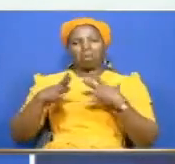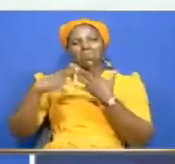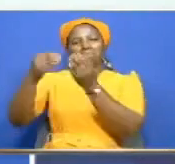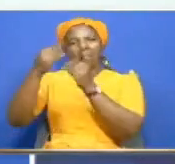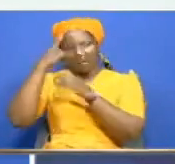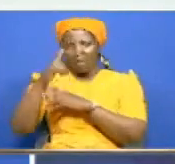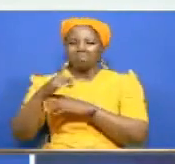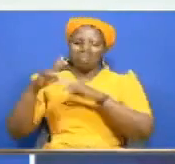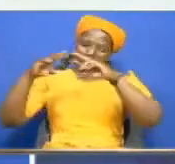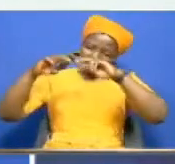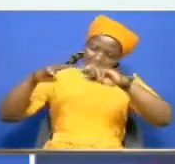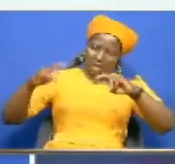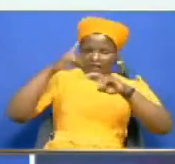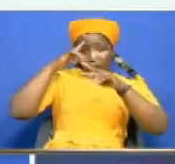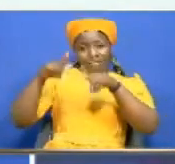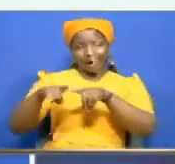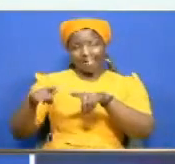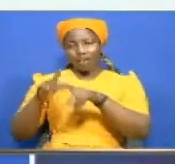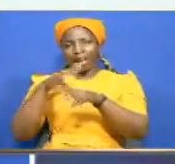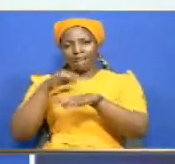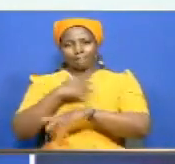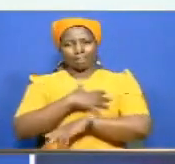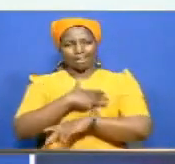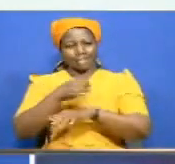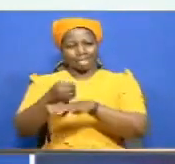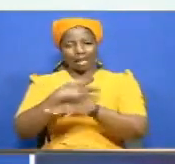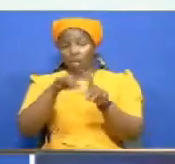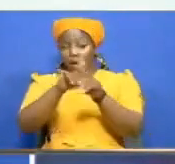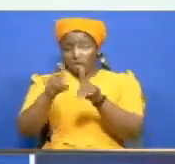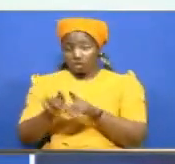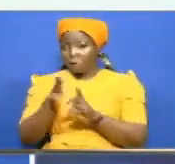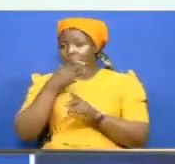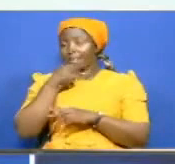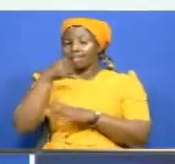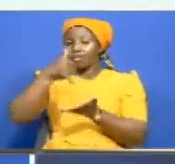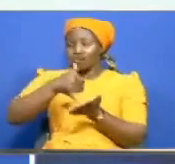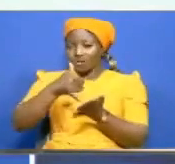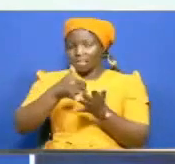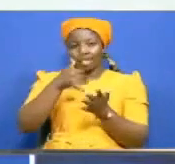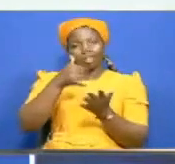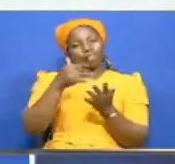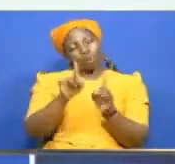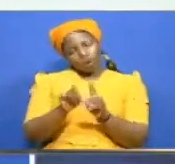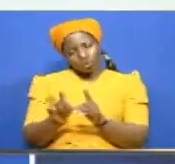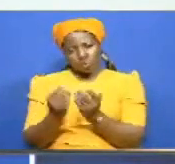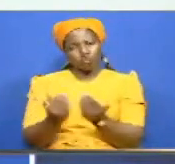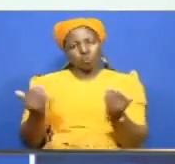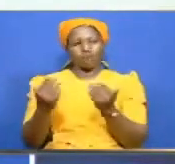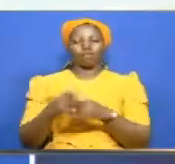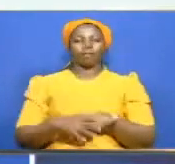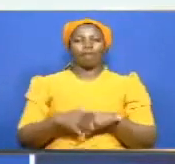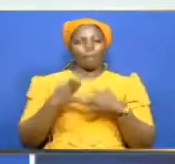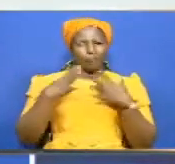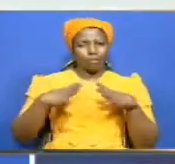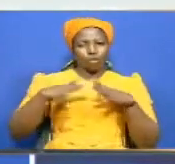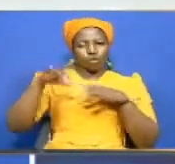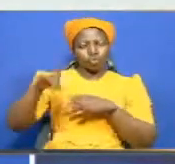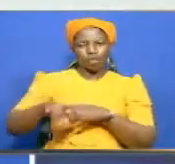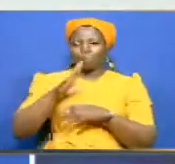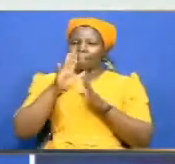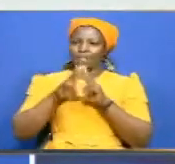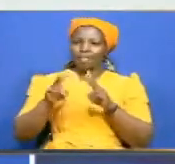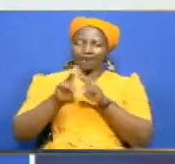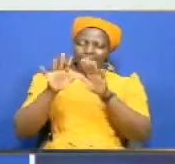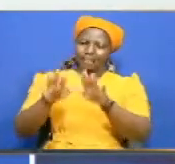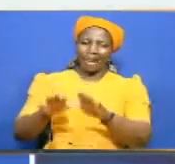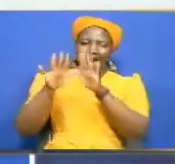breast cancer, and we don't leave the men behind, and even the children, that people should be watching out for common signs